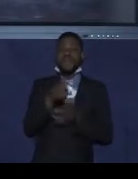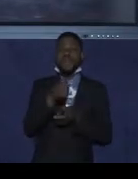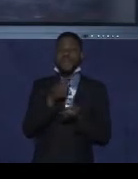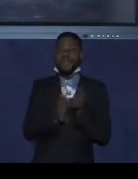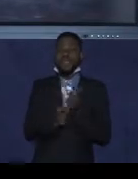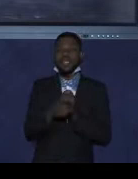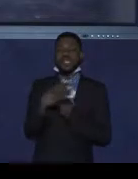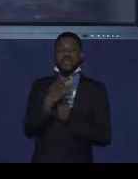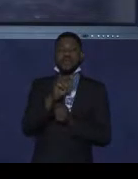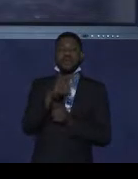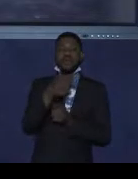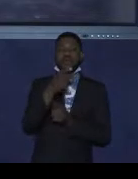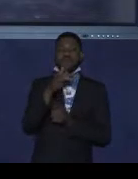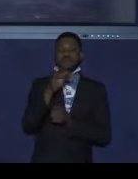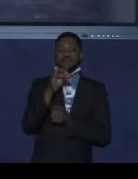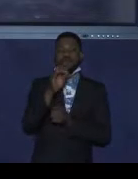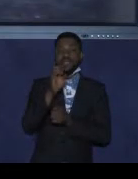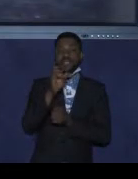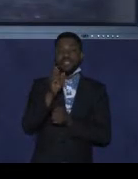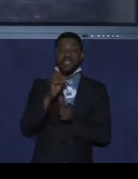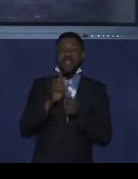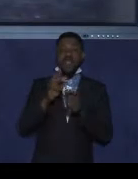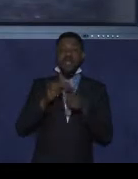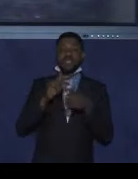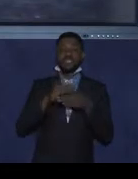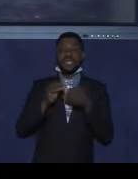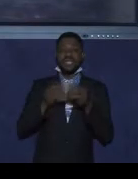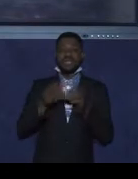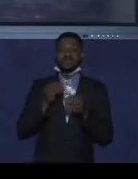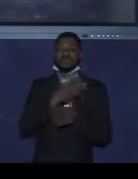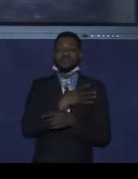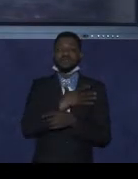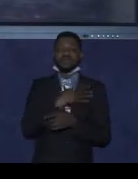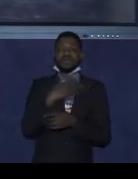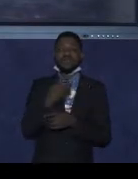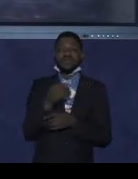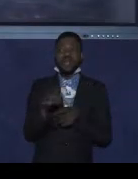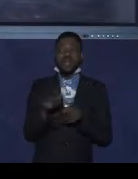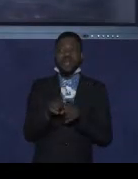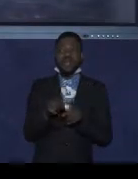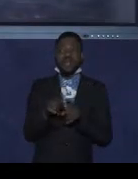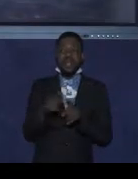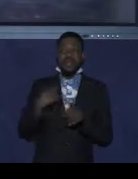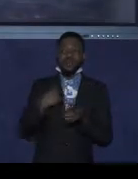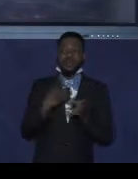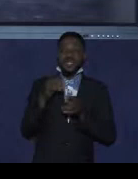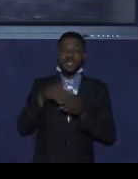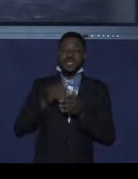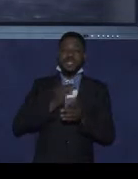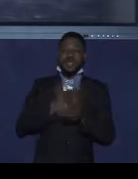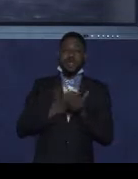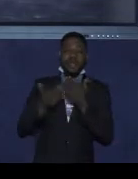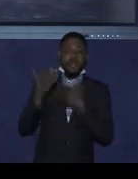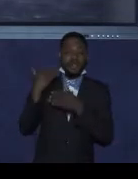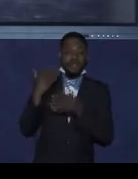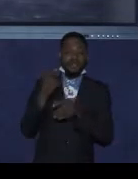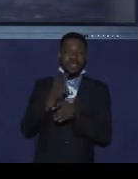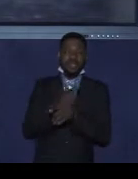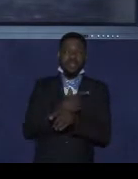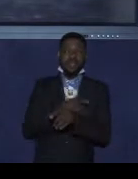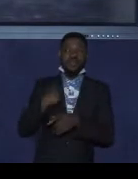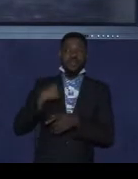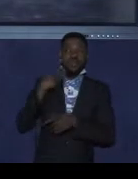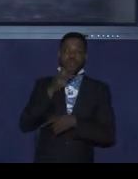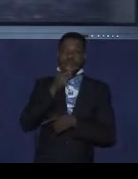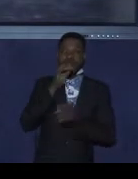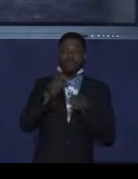of phrases or sentences. And like we did in the last lesson, we should also be